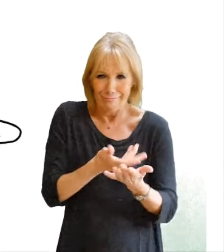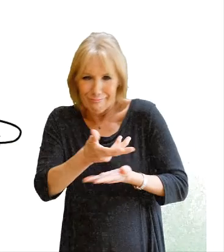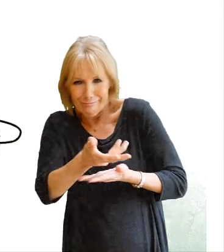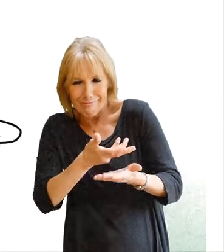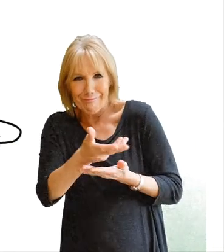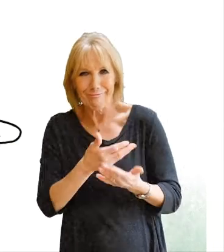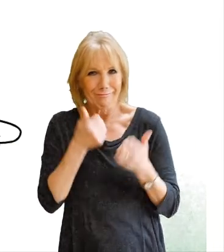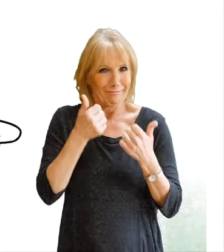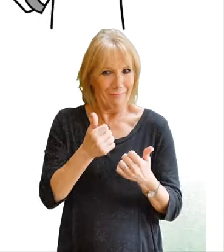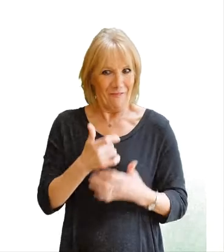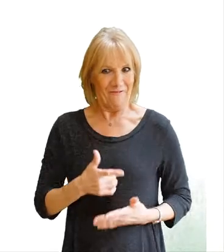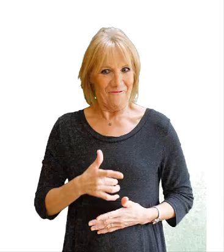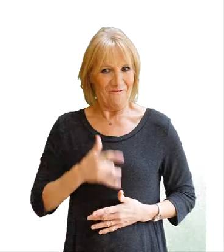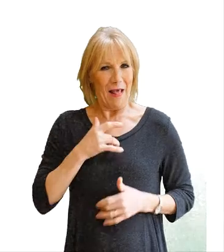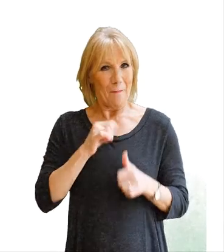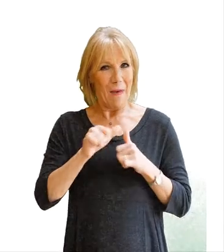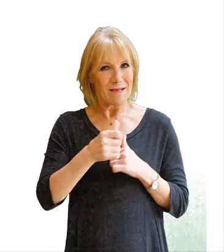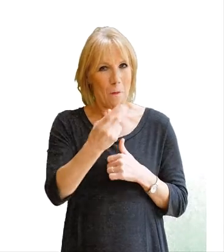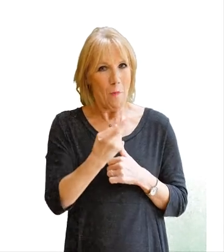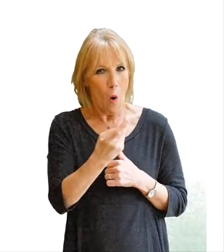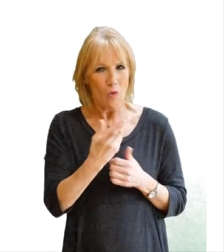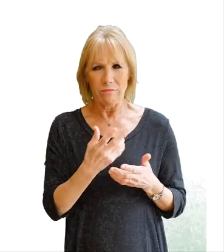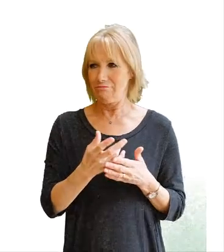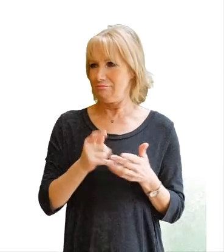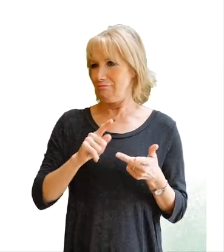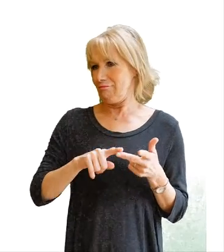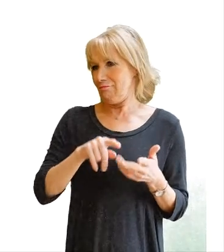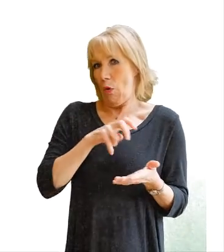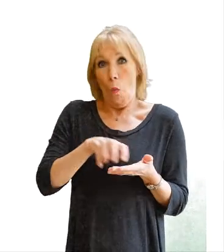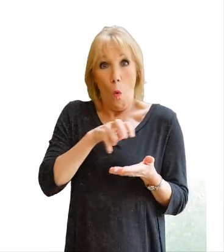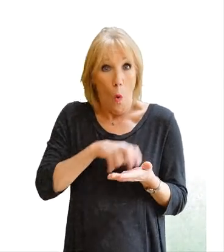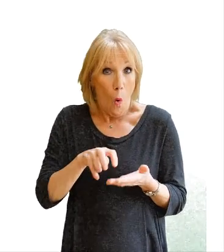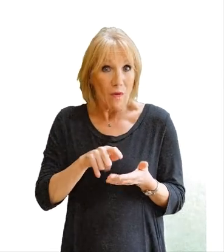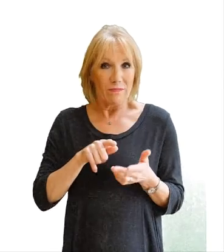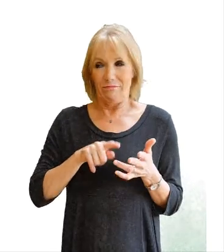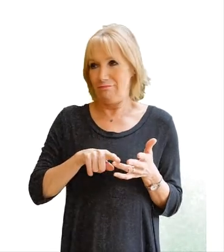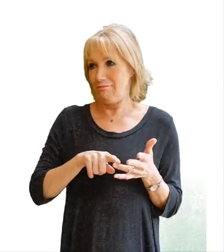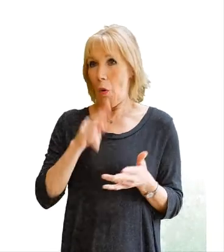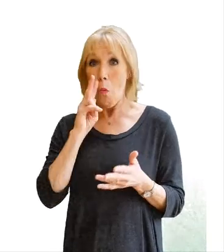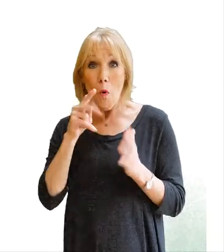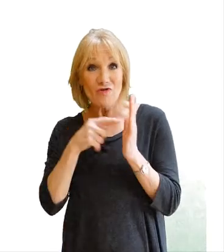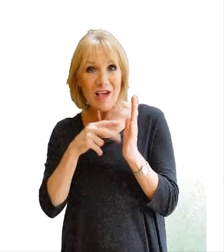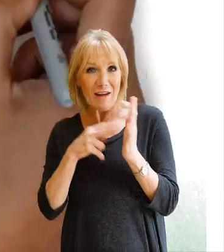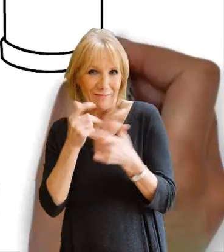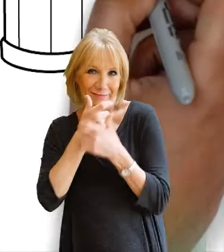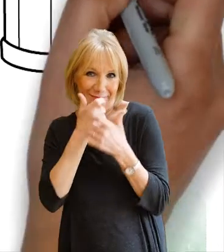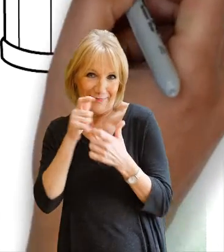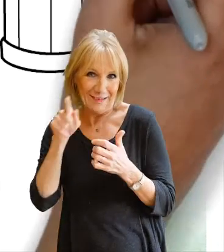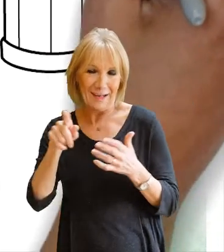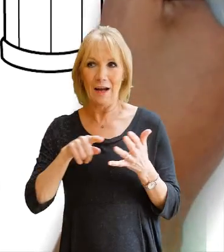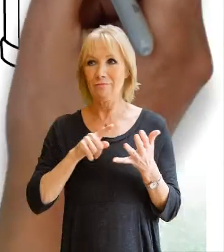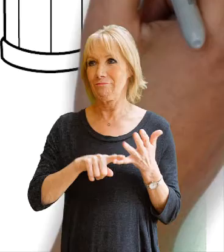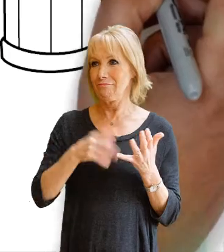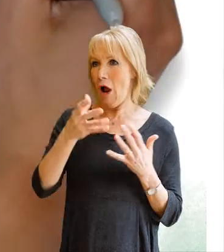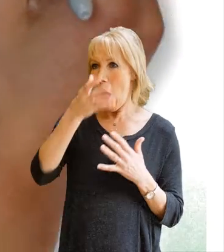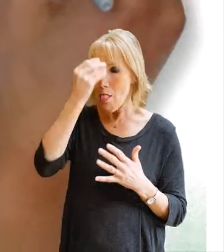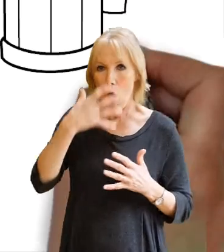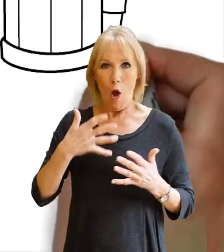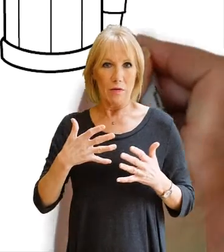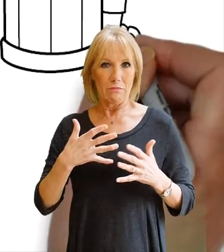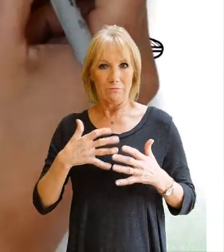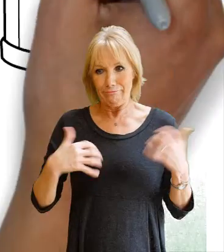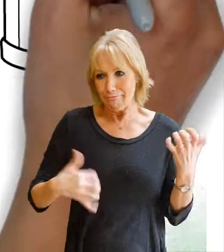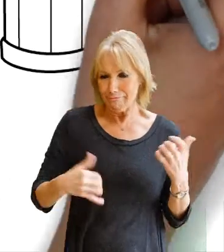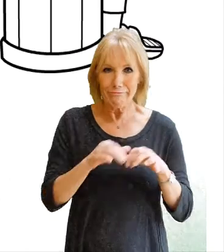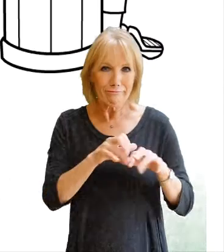better too. Try and walk more. Watch TV programs that make you laugh. Start a new hobby. Learn an instrument. Find